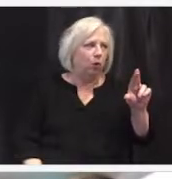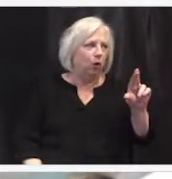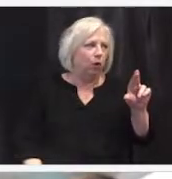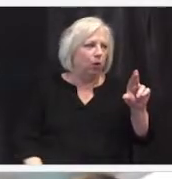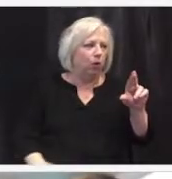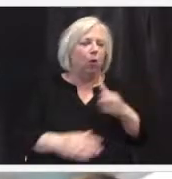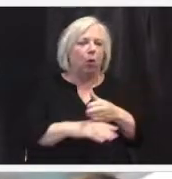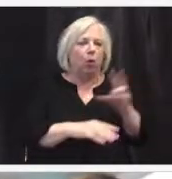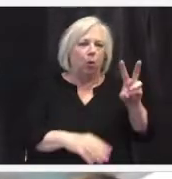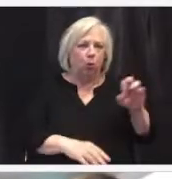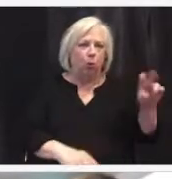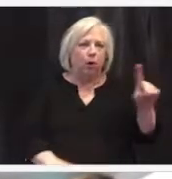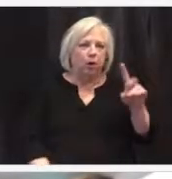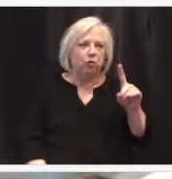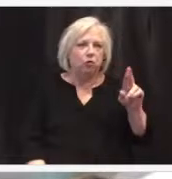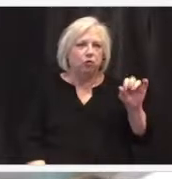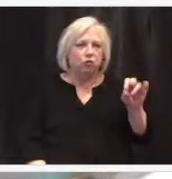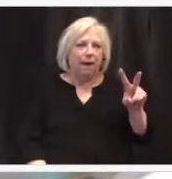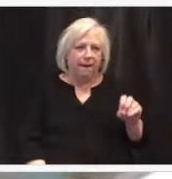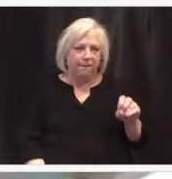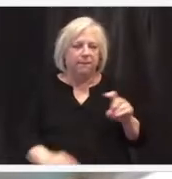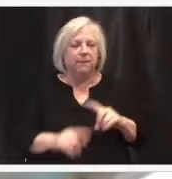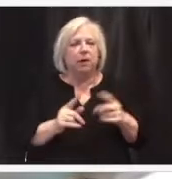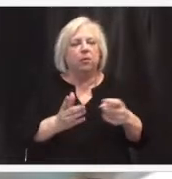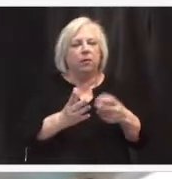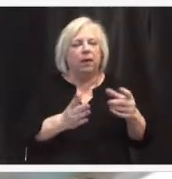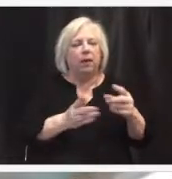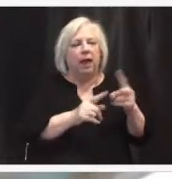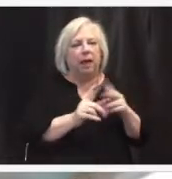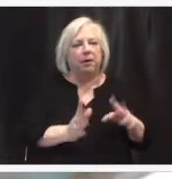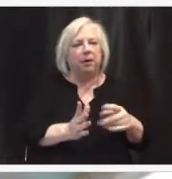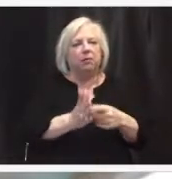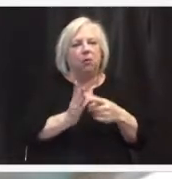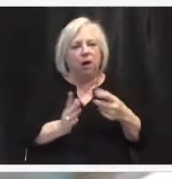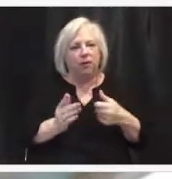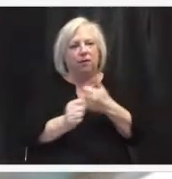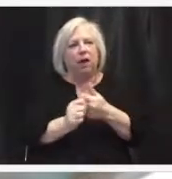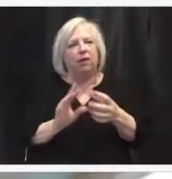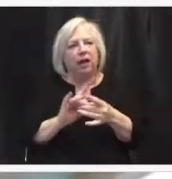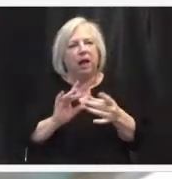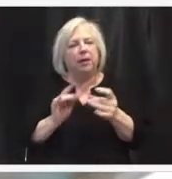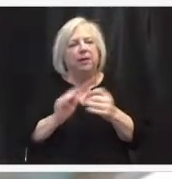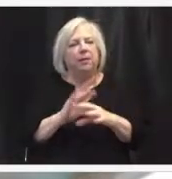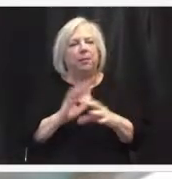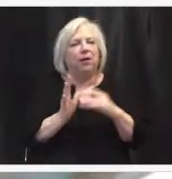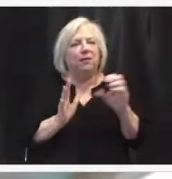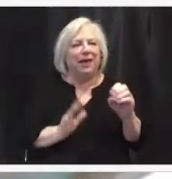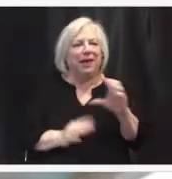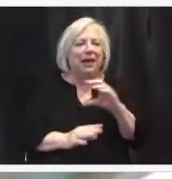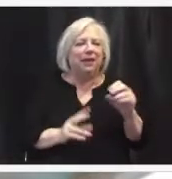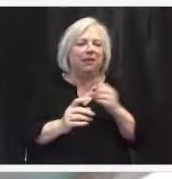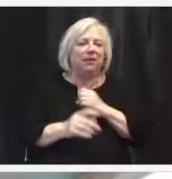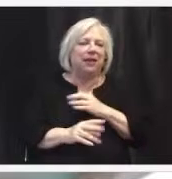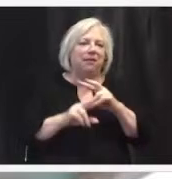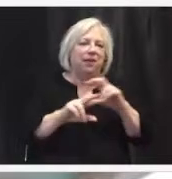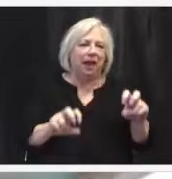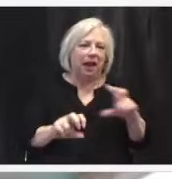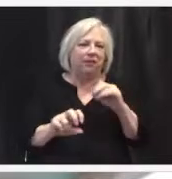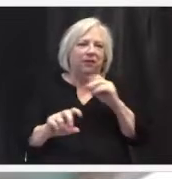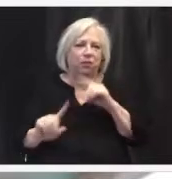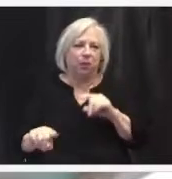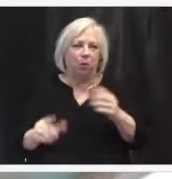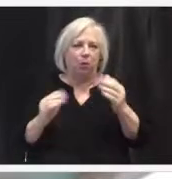zoning, subject to compliance with the comments and conditions noted in paragraph E and the staff analysis of the agenda staff report.